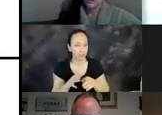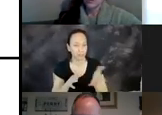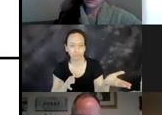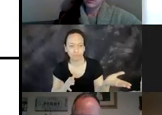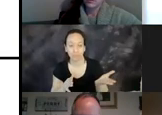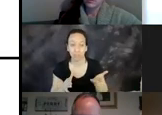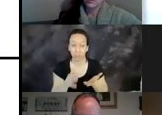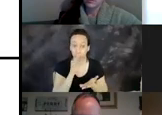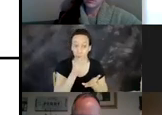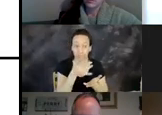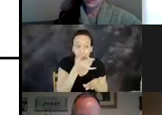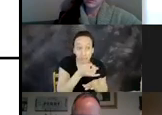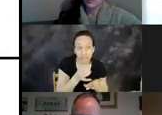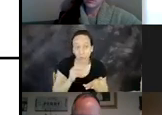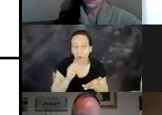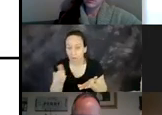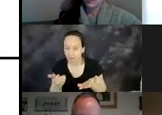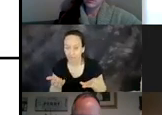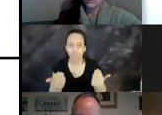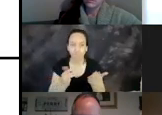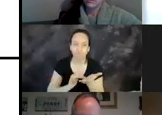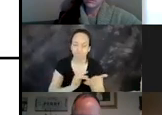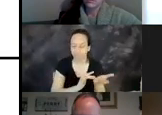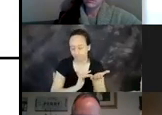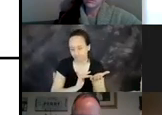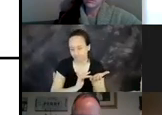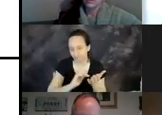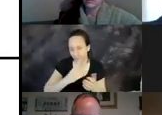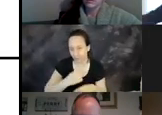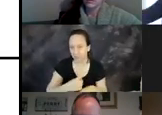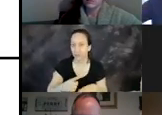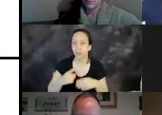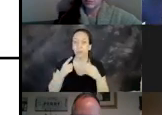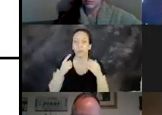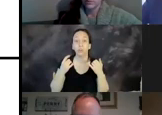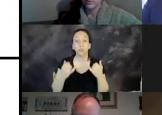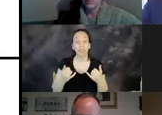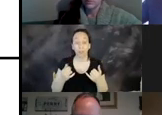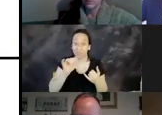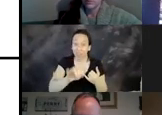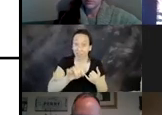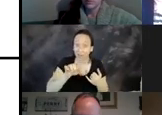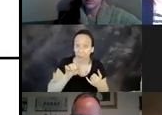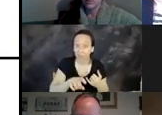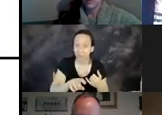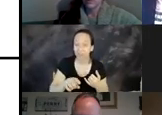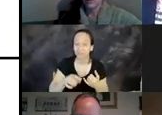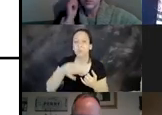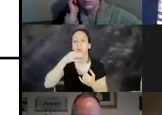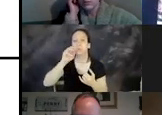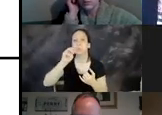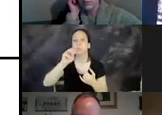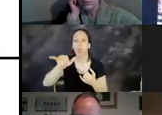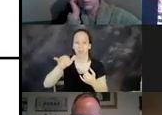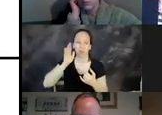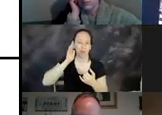they are interested in us pursuing. And so we are launching a process to discuss just that in May. So please, I'll